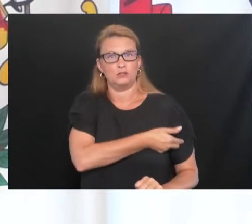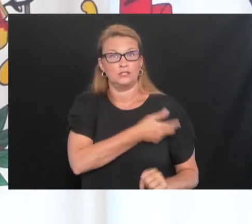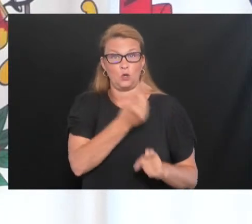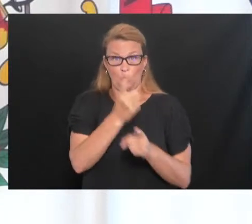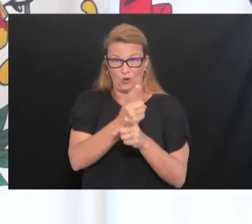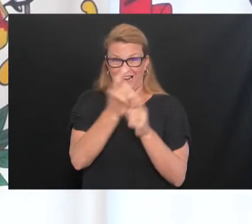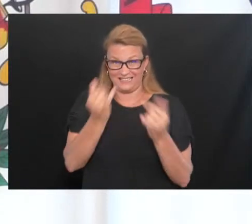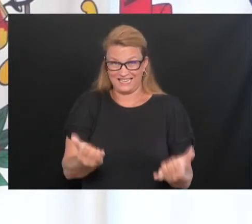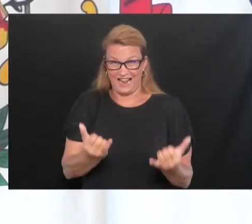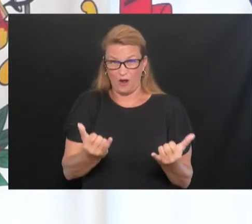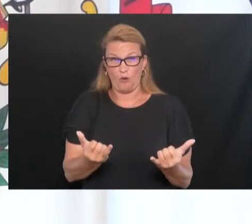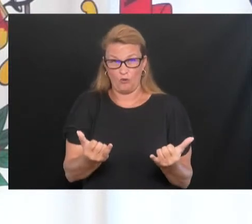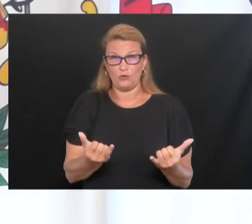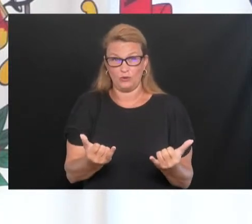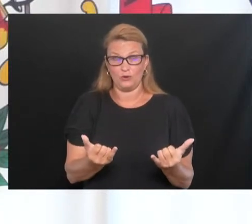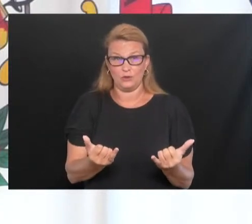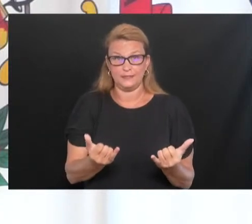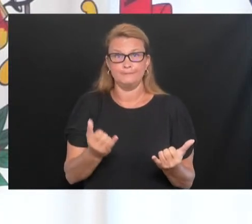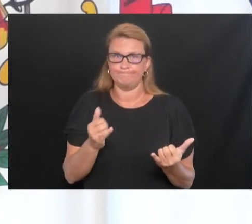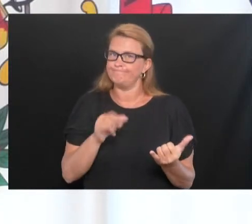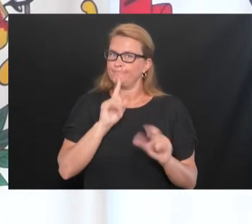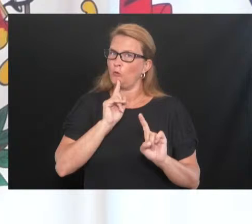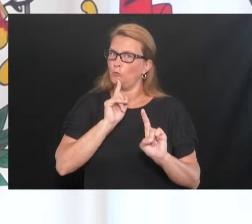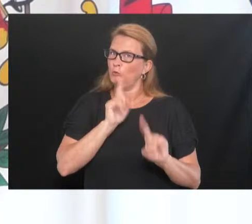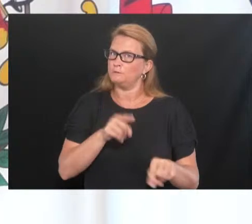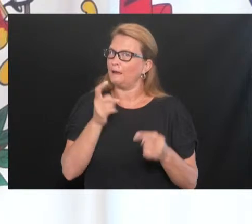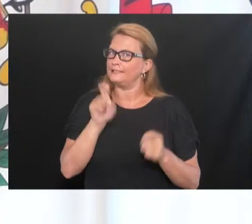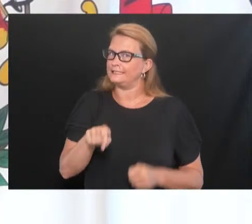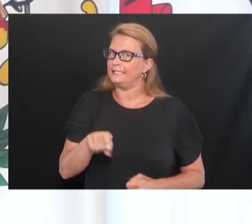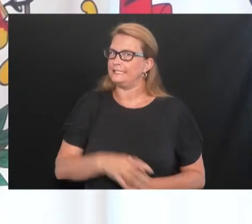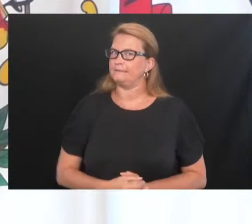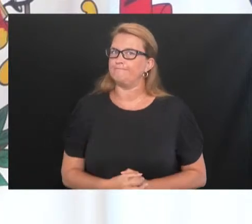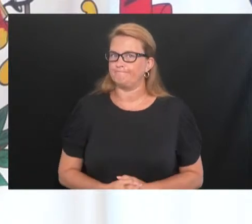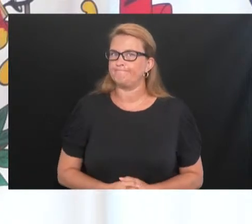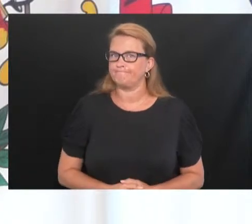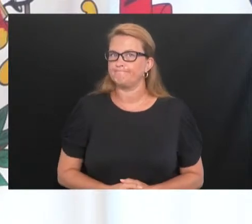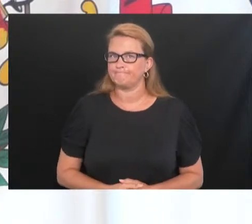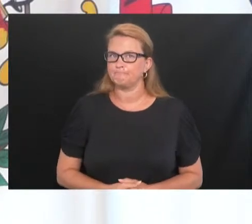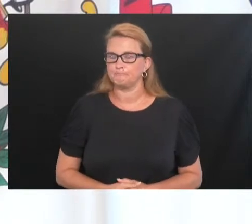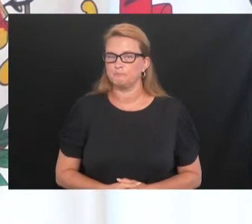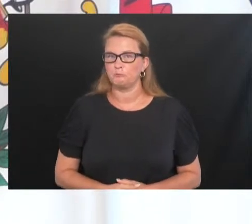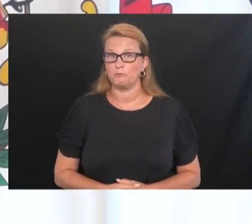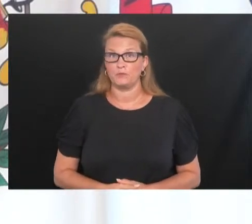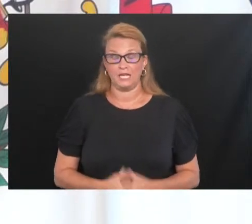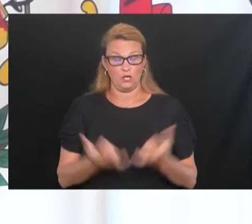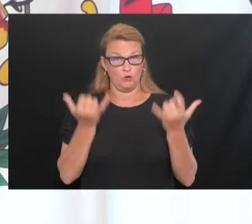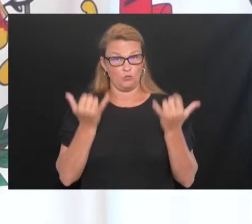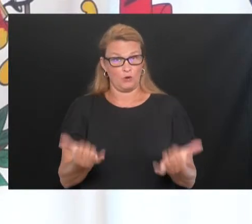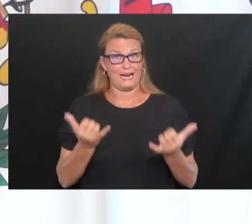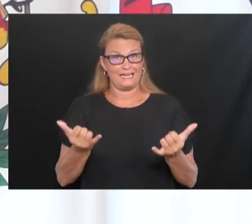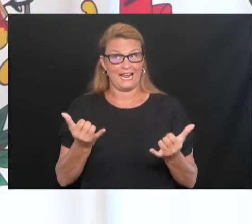now, we need to move. Because, if we move and we